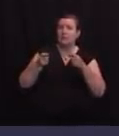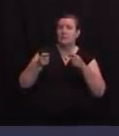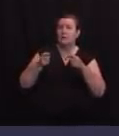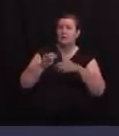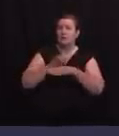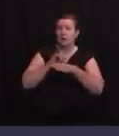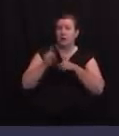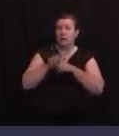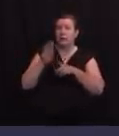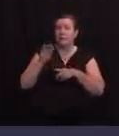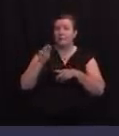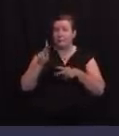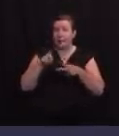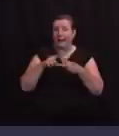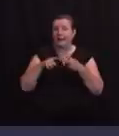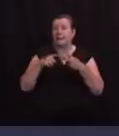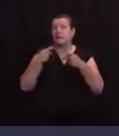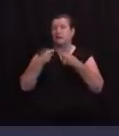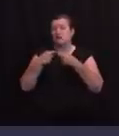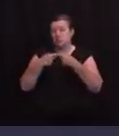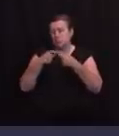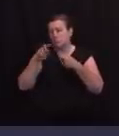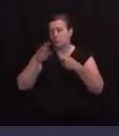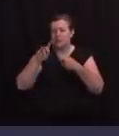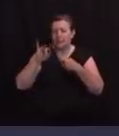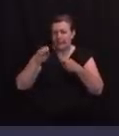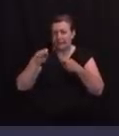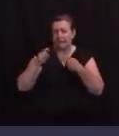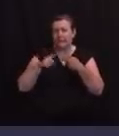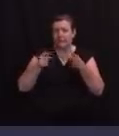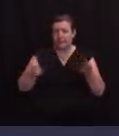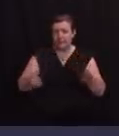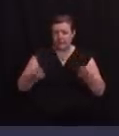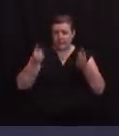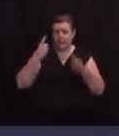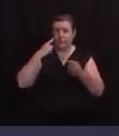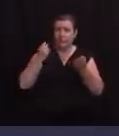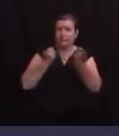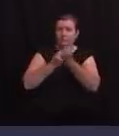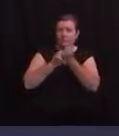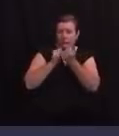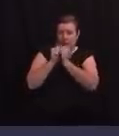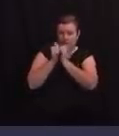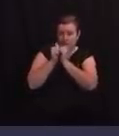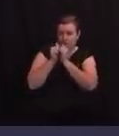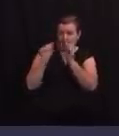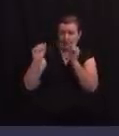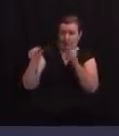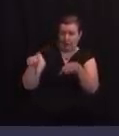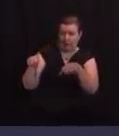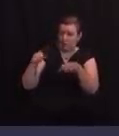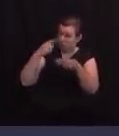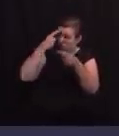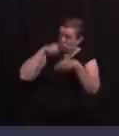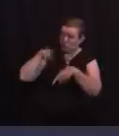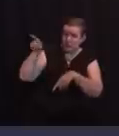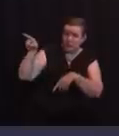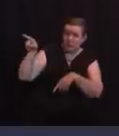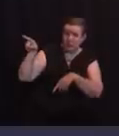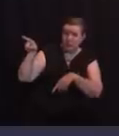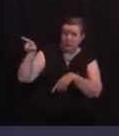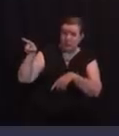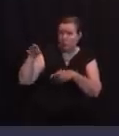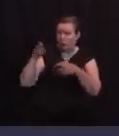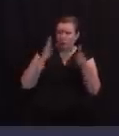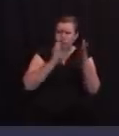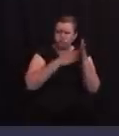make independent expenditures in campaigns. I'm wondering if you agree with that decision and whether you believe it should be appealed. Next, will your